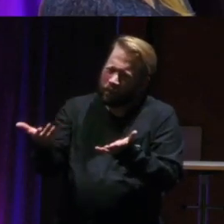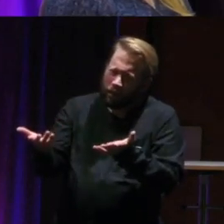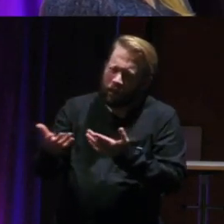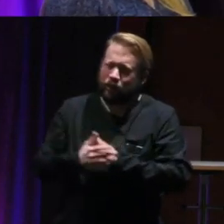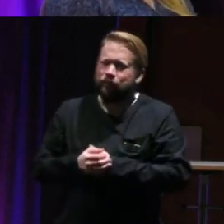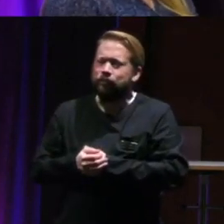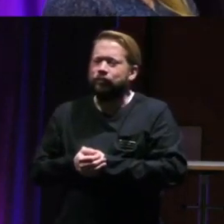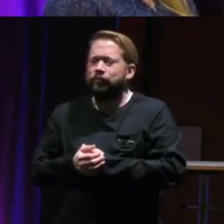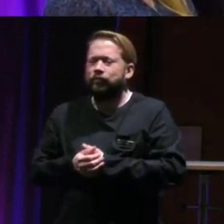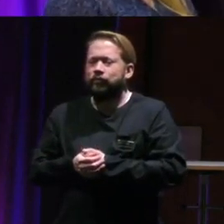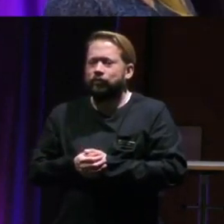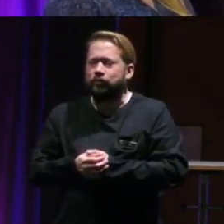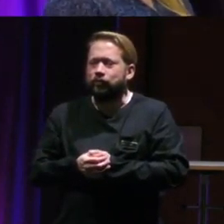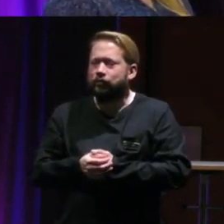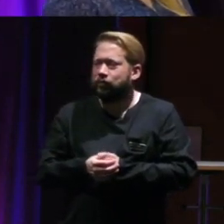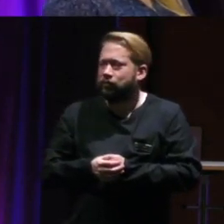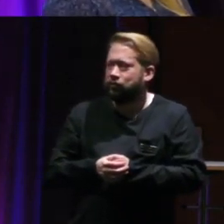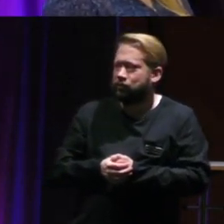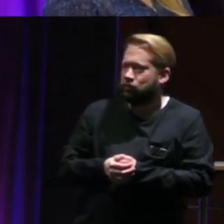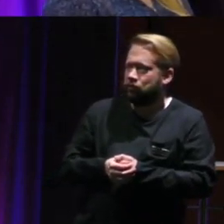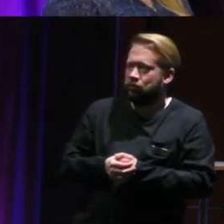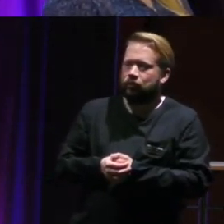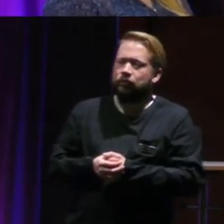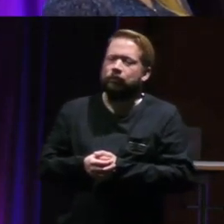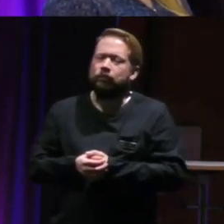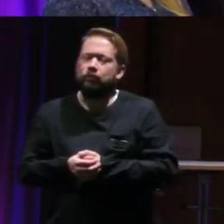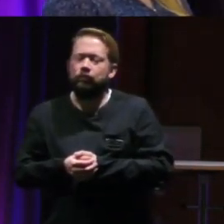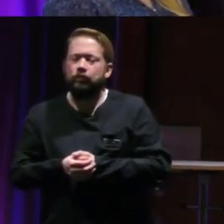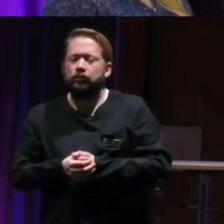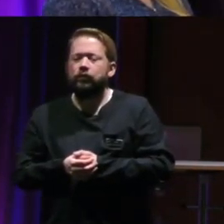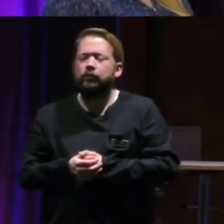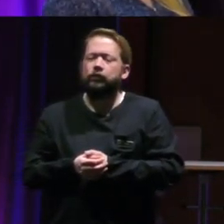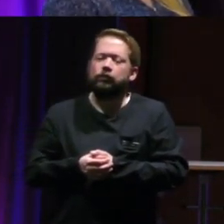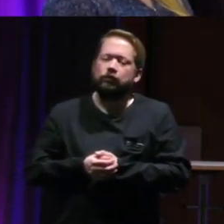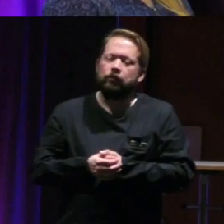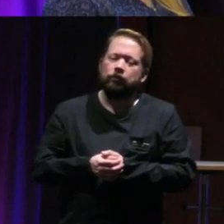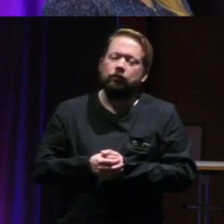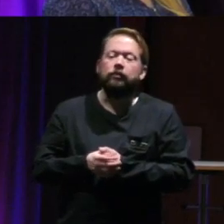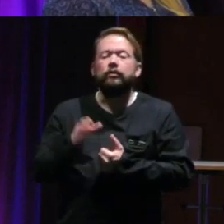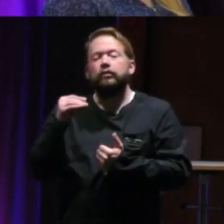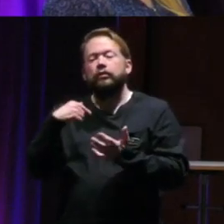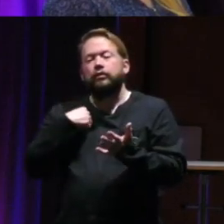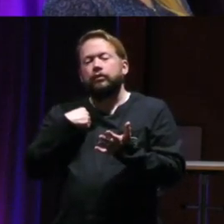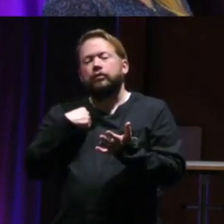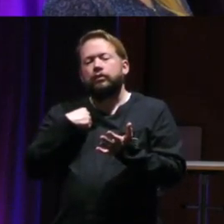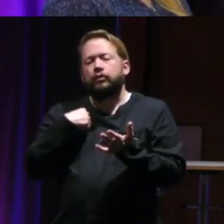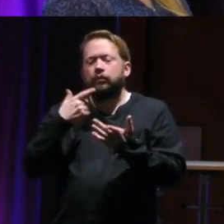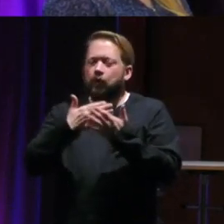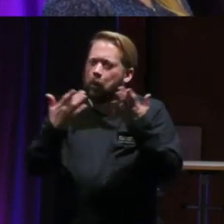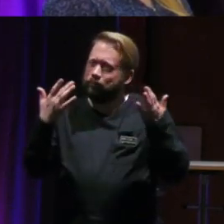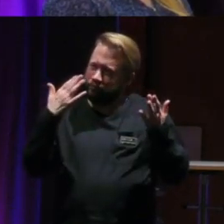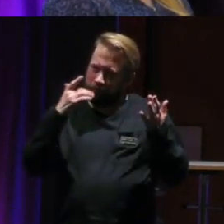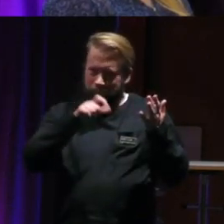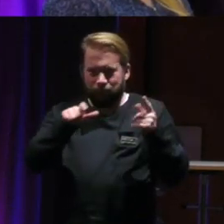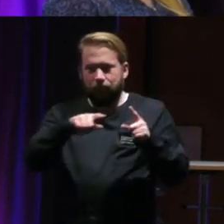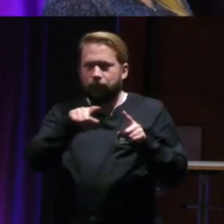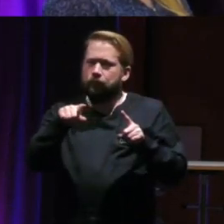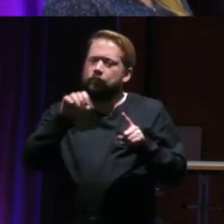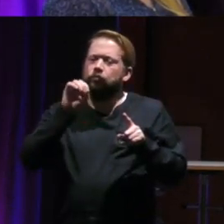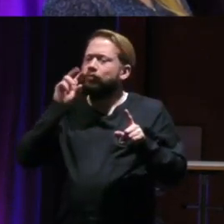I think many people don't count about farmers, but farmers.